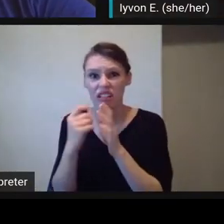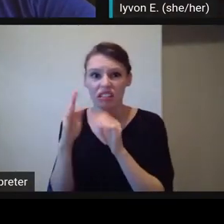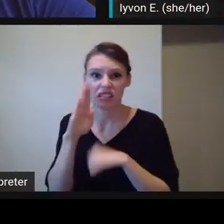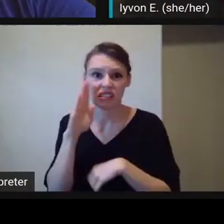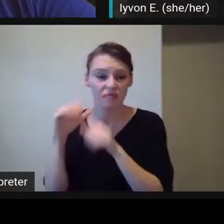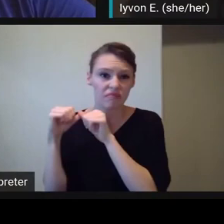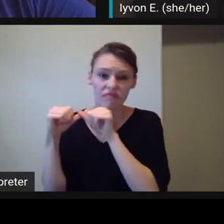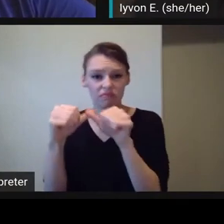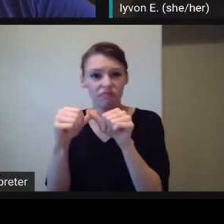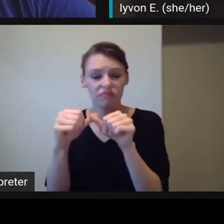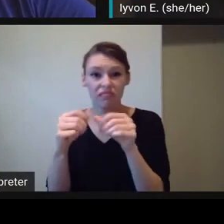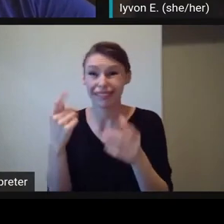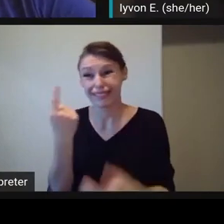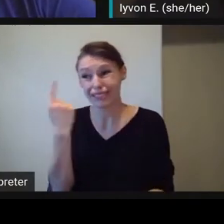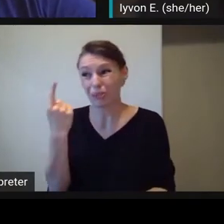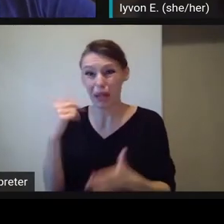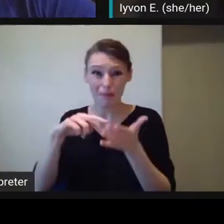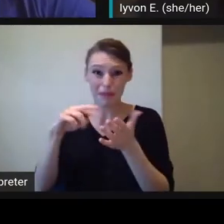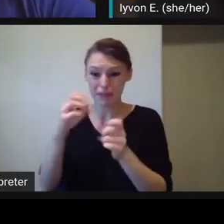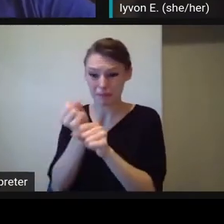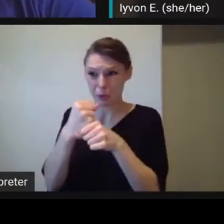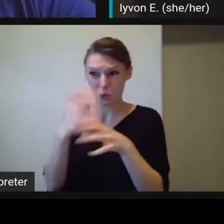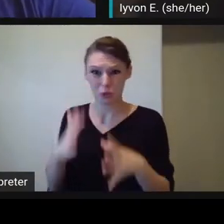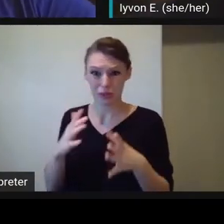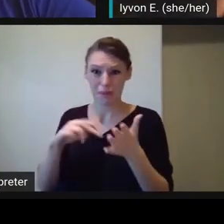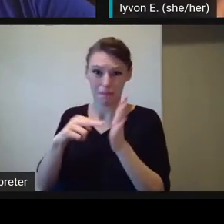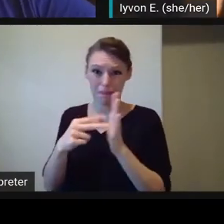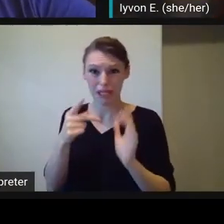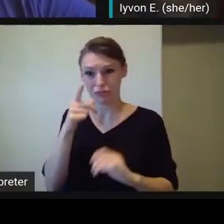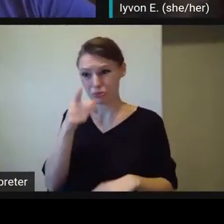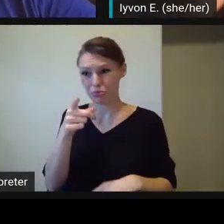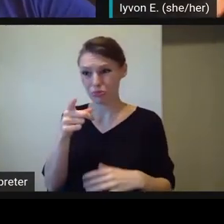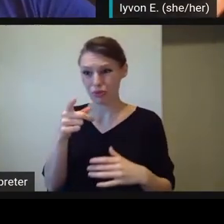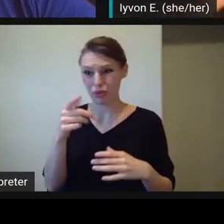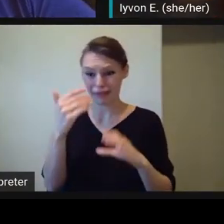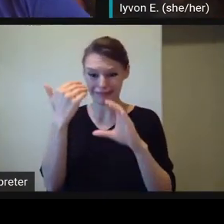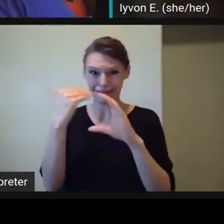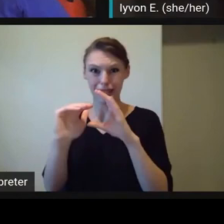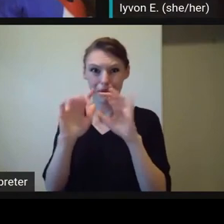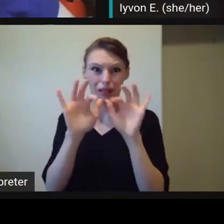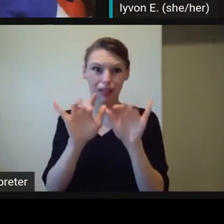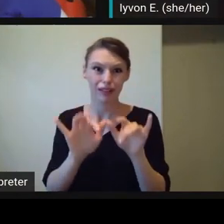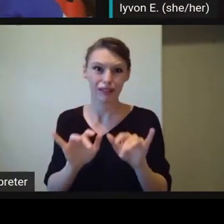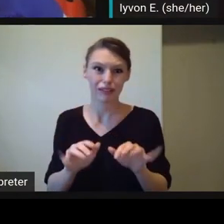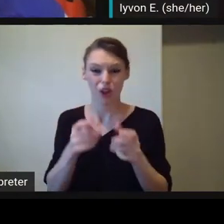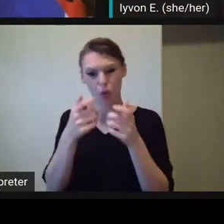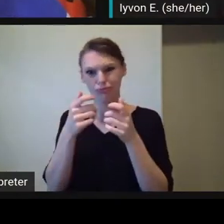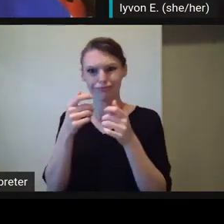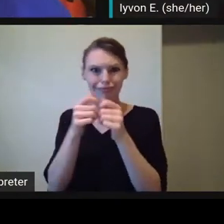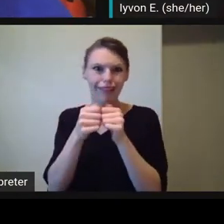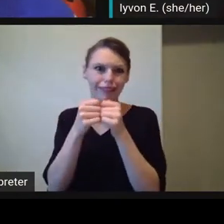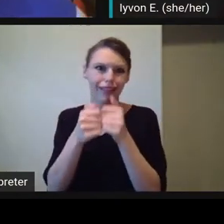on email and you're texting, or like you're just like in a screen. And I don't